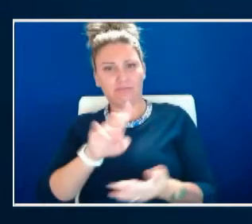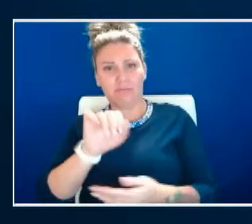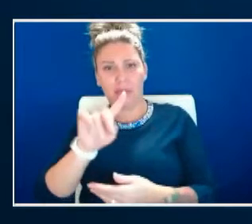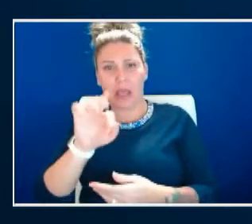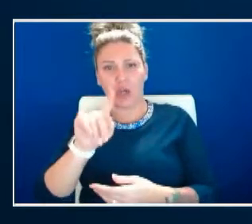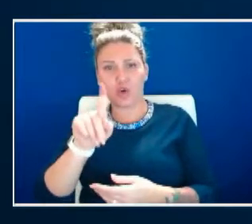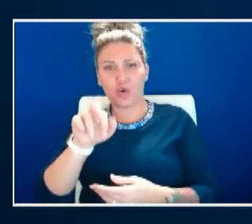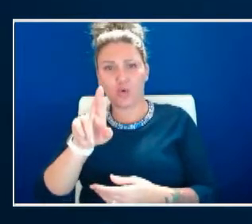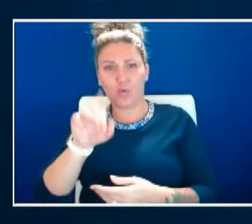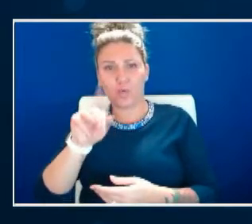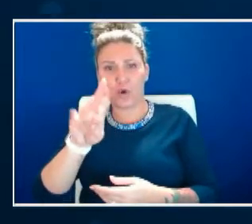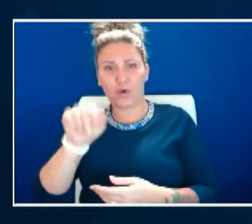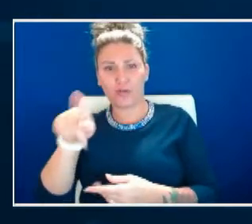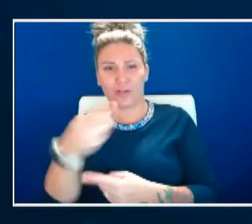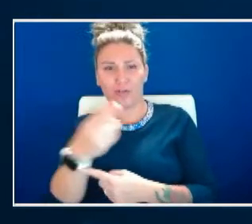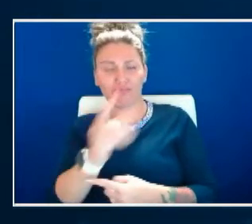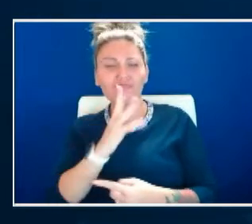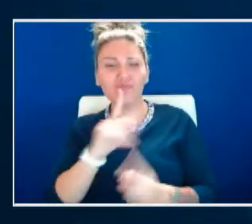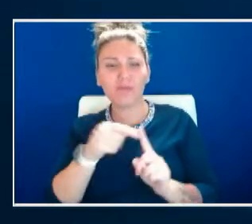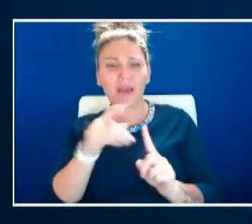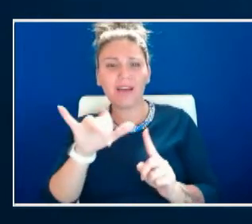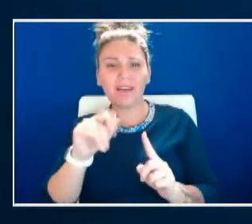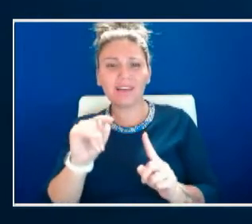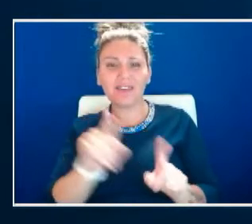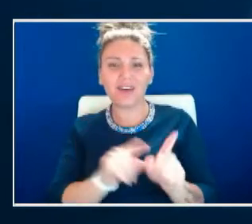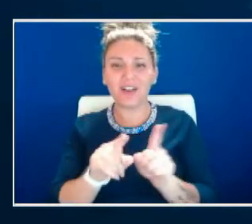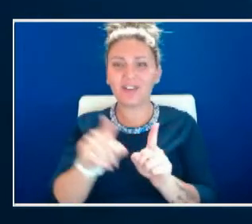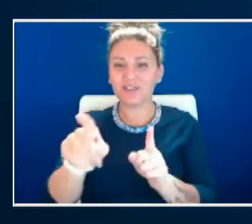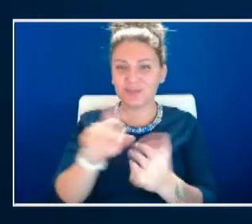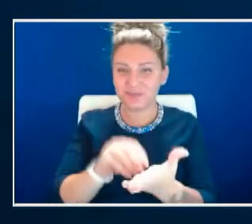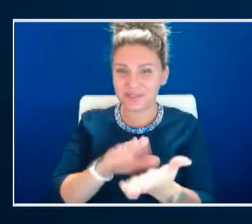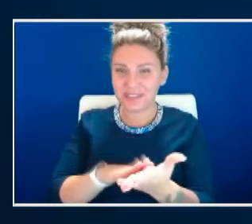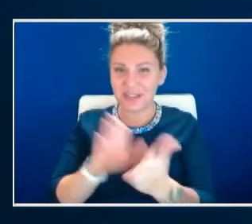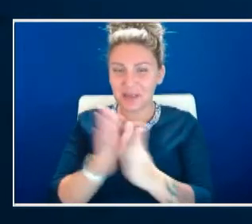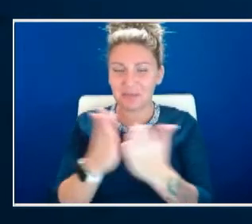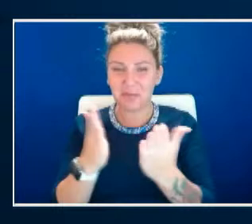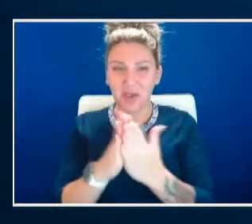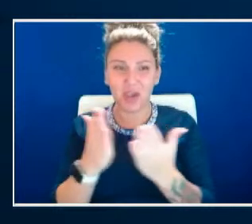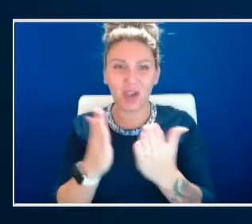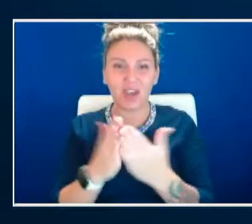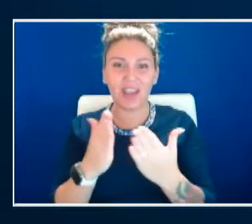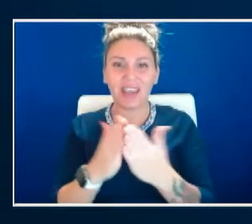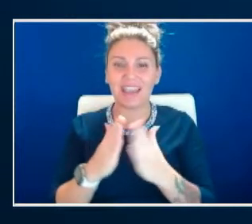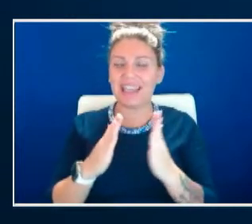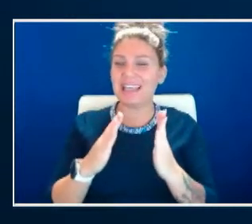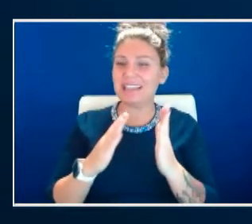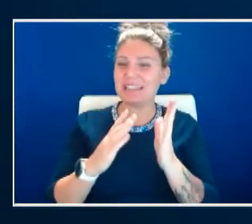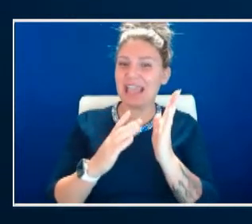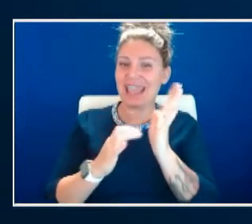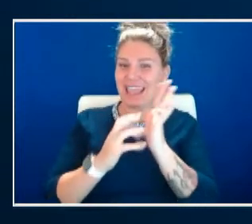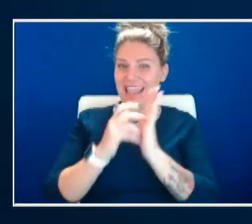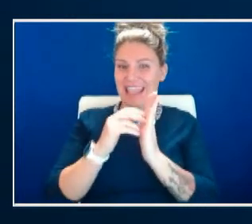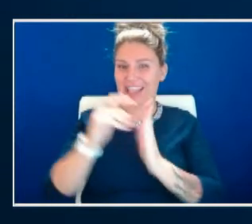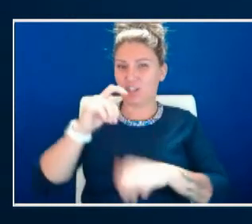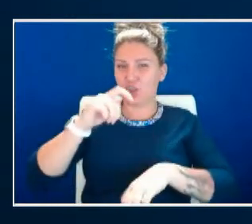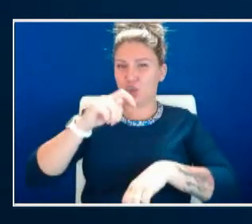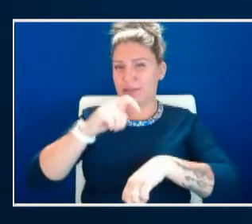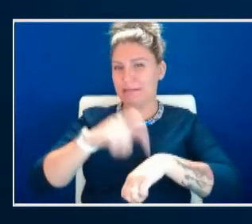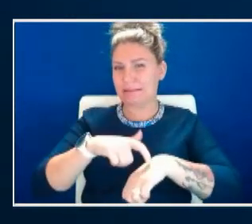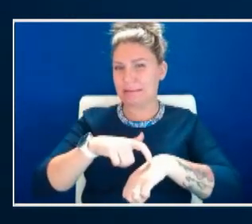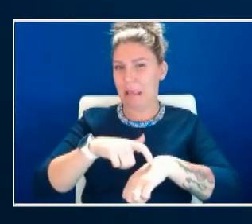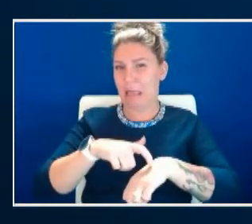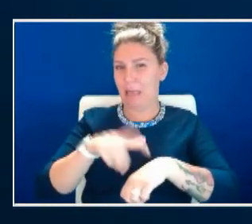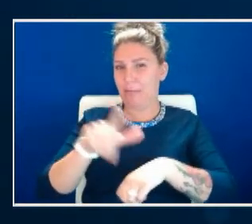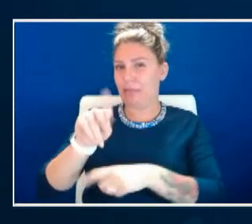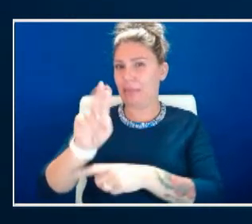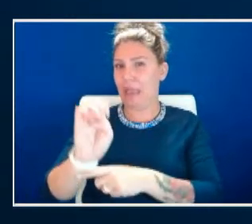coolest part of her book is and if you could see it, she puts in here this cancer timeline, and it is day by day, date